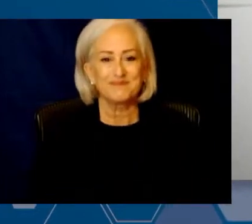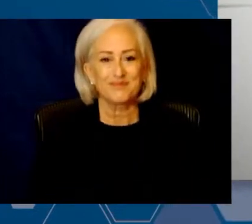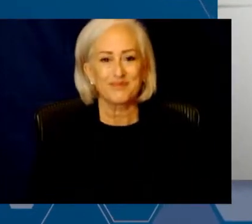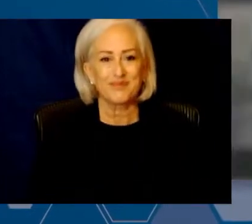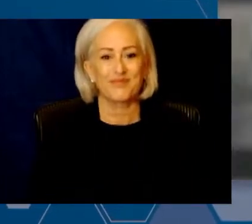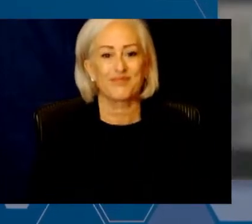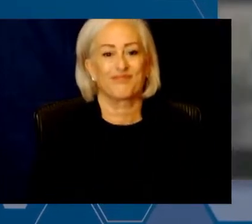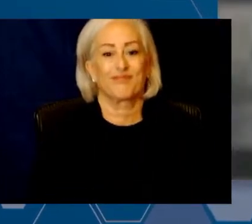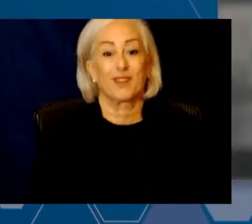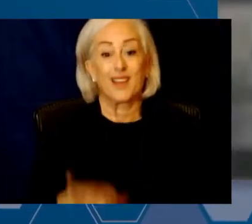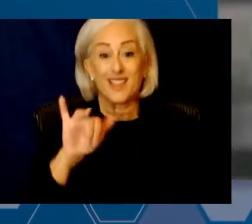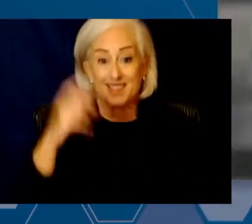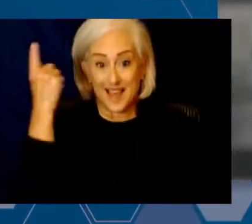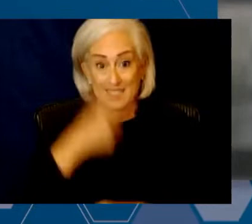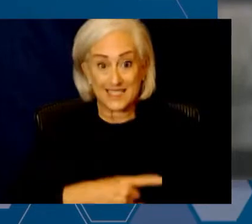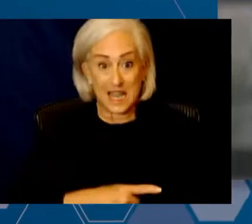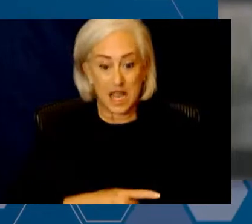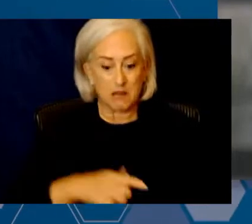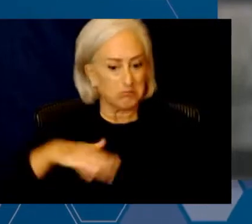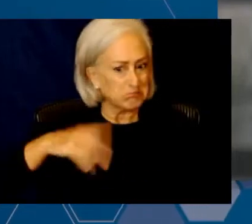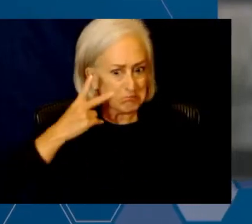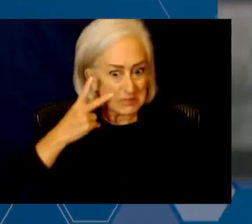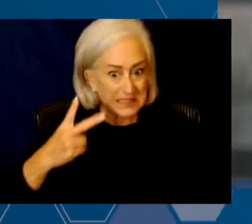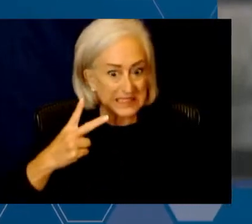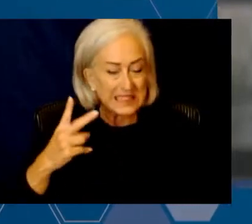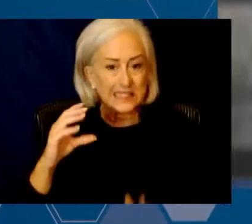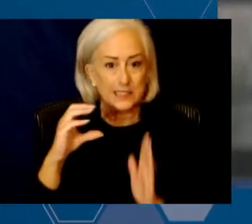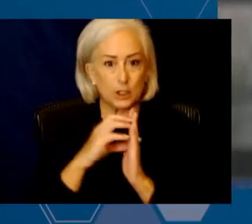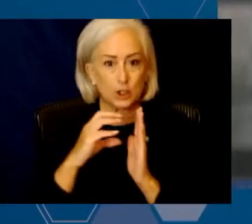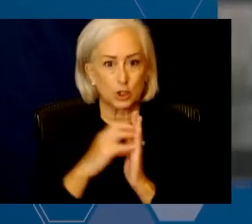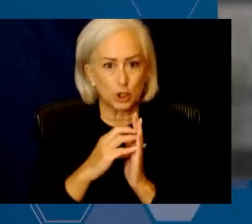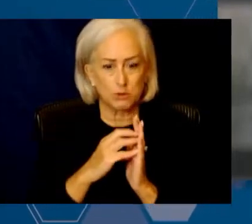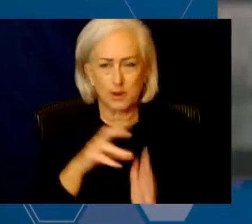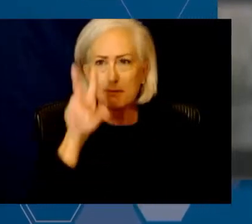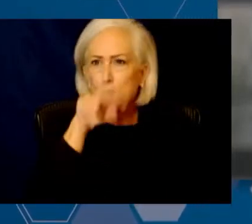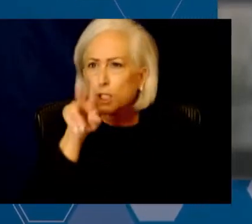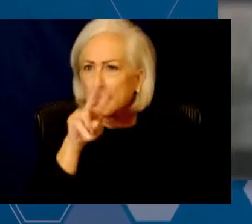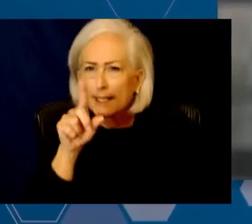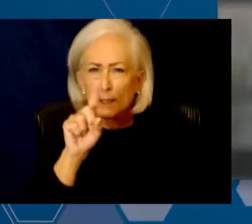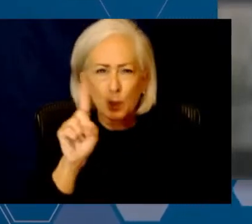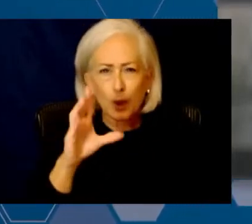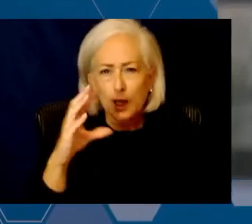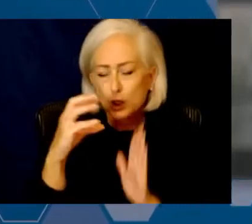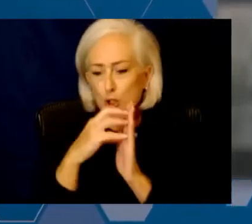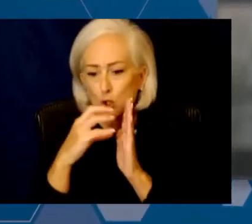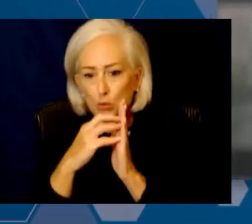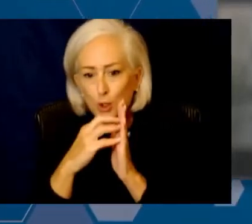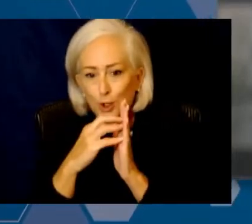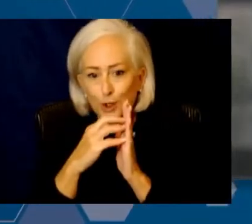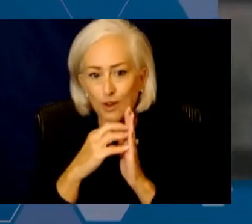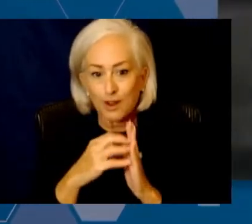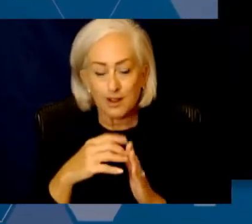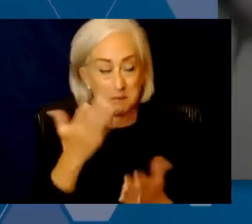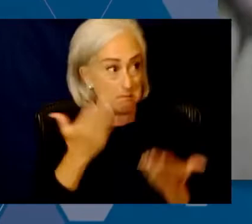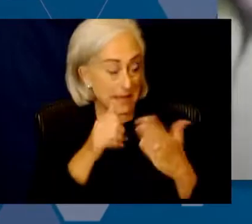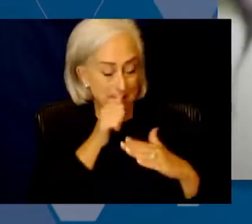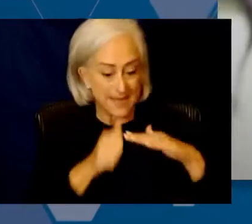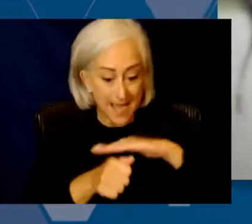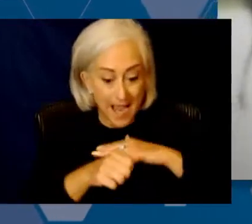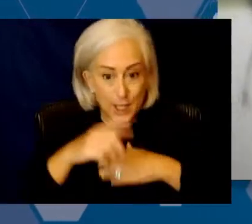That day, I didn't see the tumor. So I was thinking, where is the tumor? And then maybe I thought it's hiding somewhere inside.